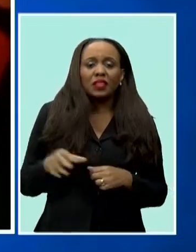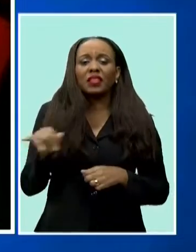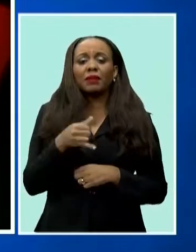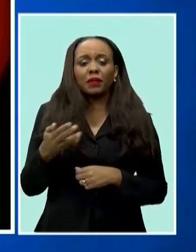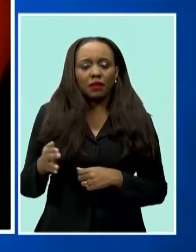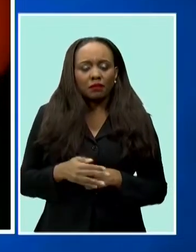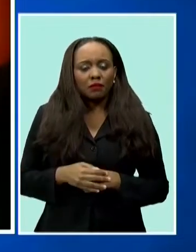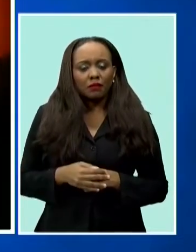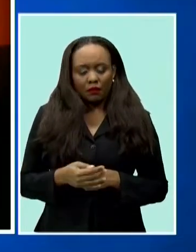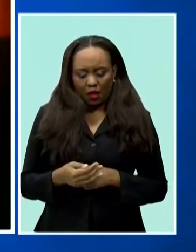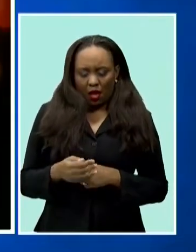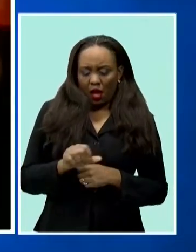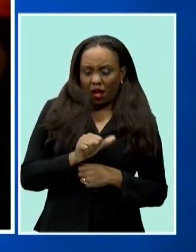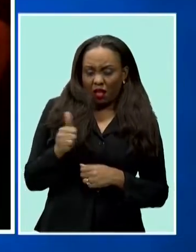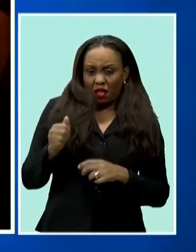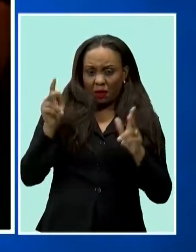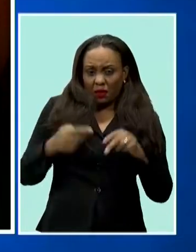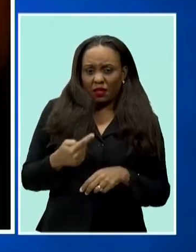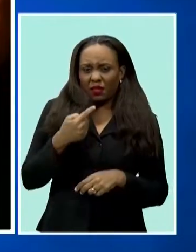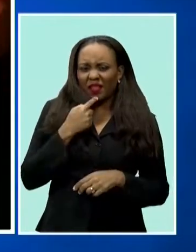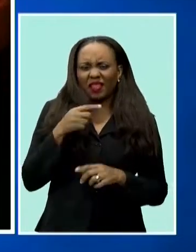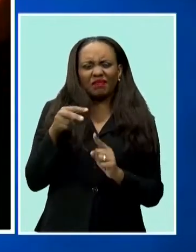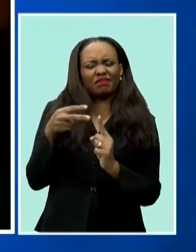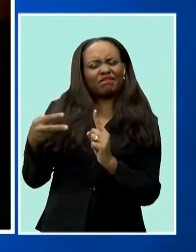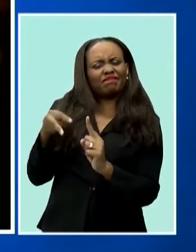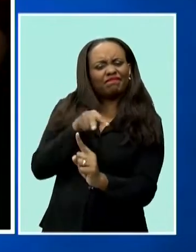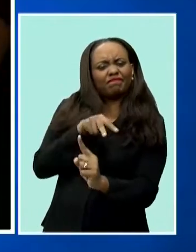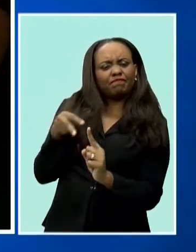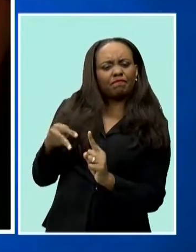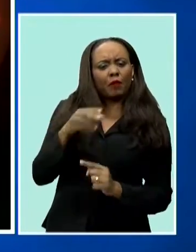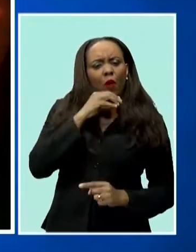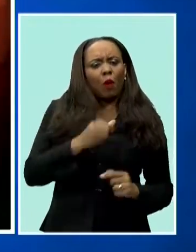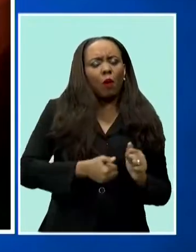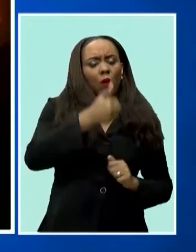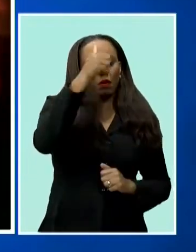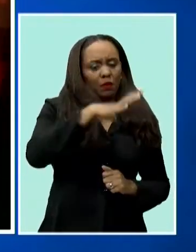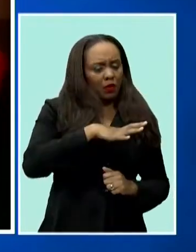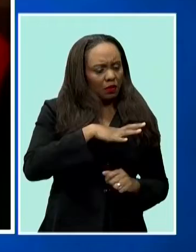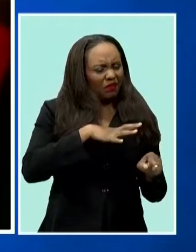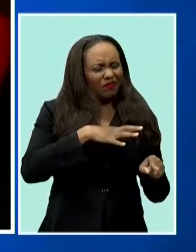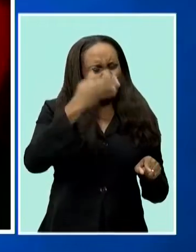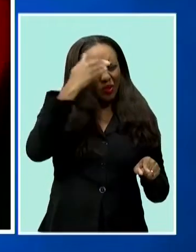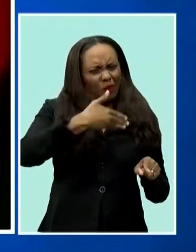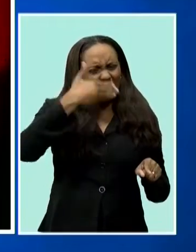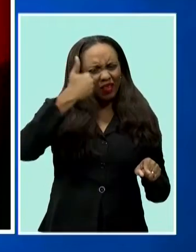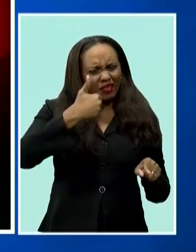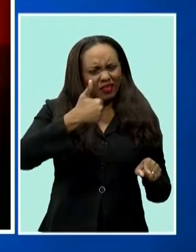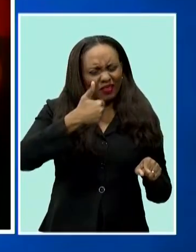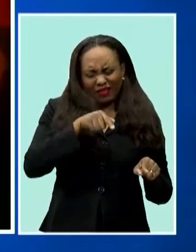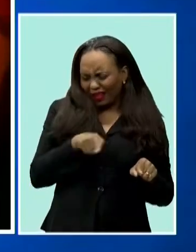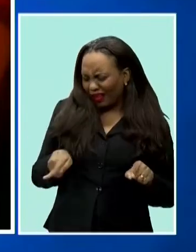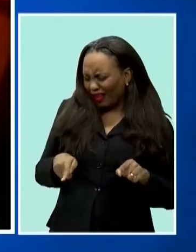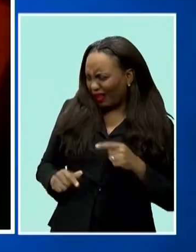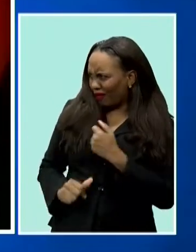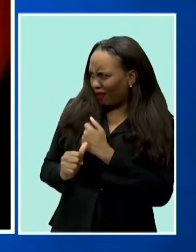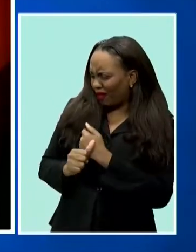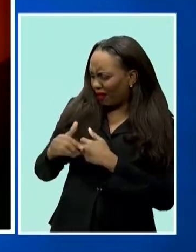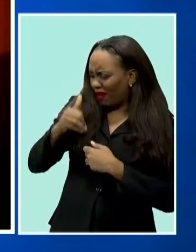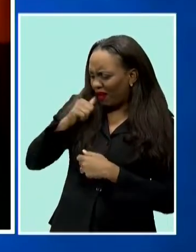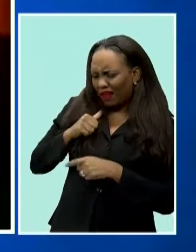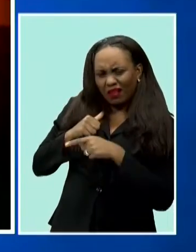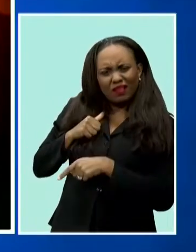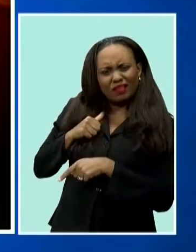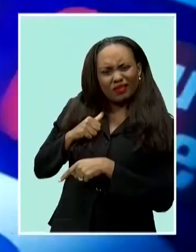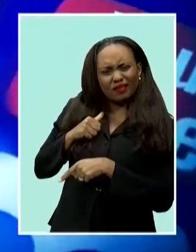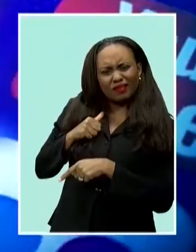is looking at things from the other perspective. He believes older men who should know better are endangering the health of the young girls they are